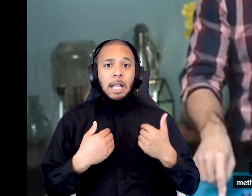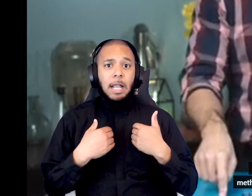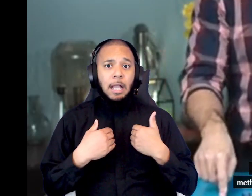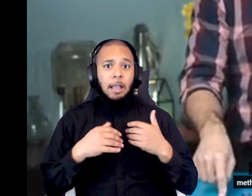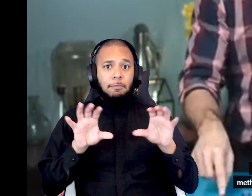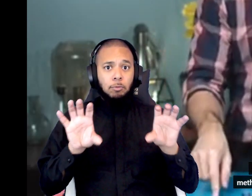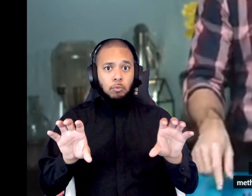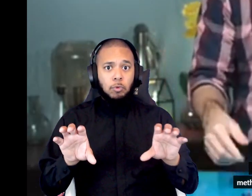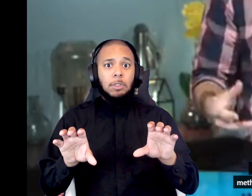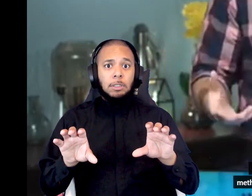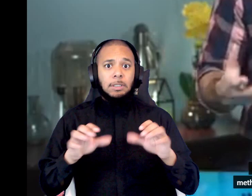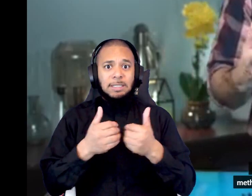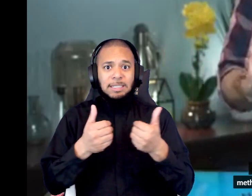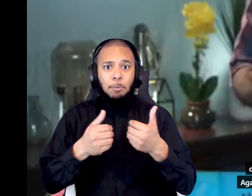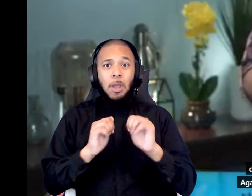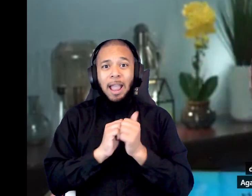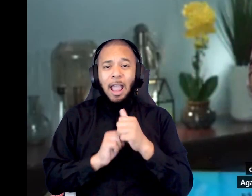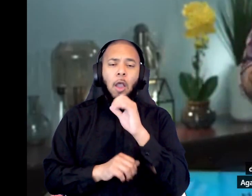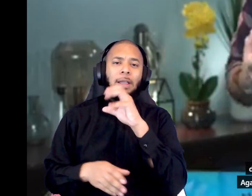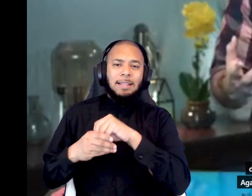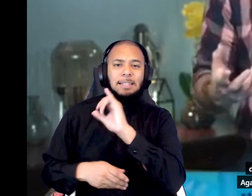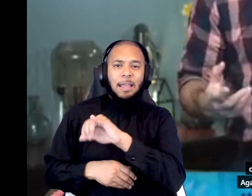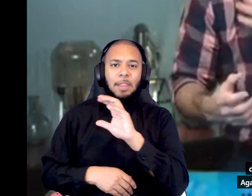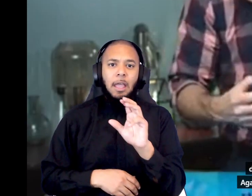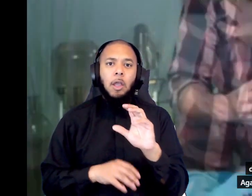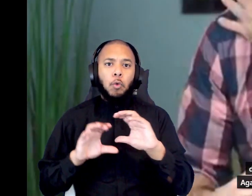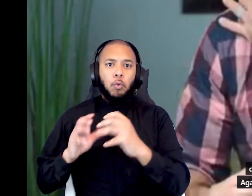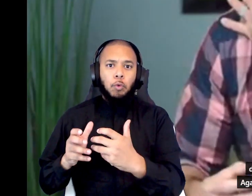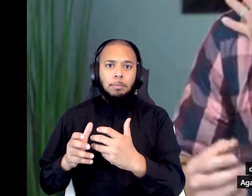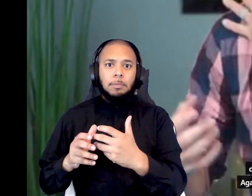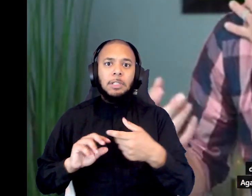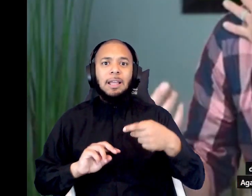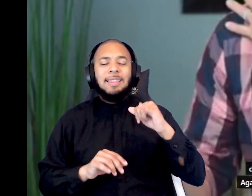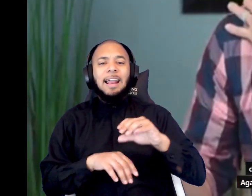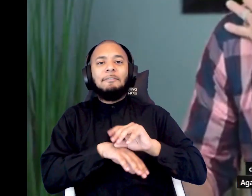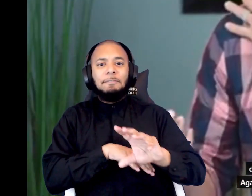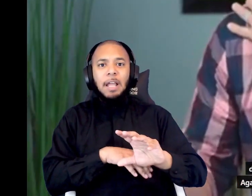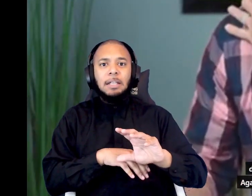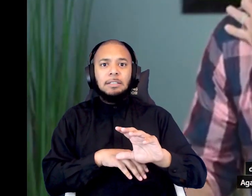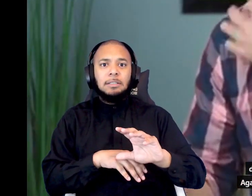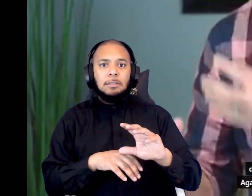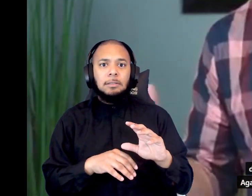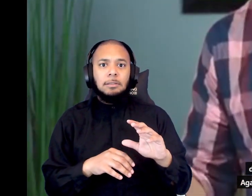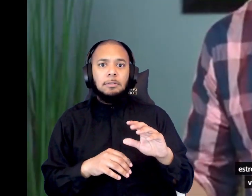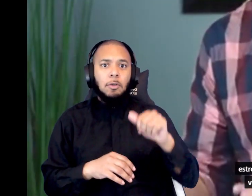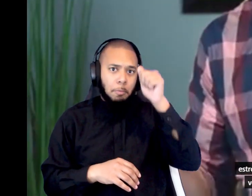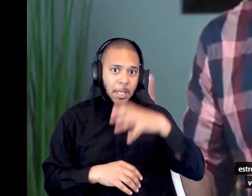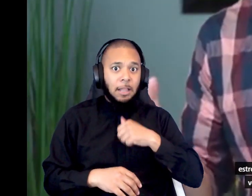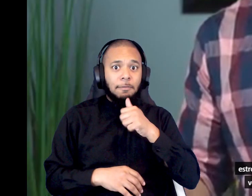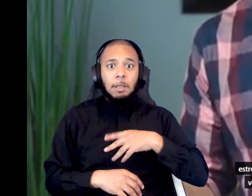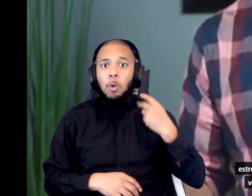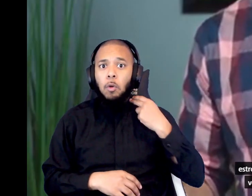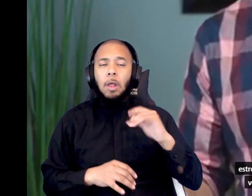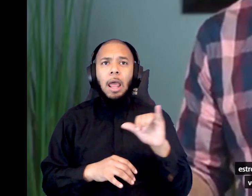the methyl group, okay? And that affects the different actions of the molecule. Again, male and female hormones